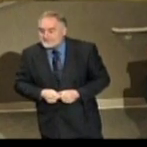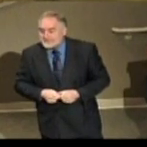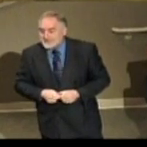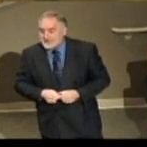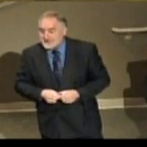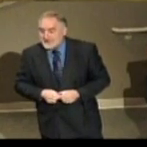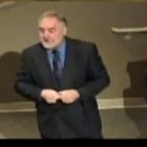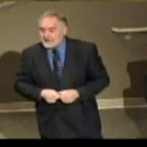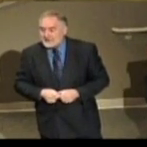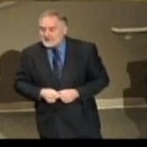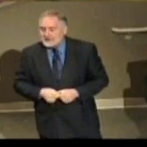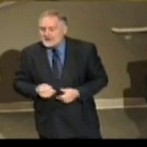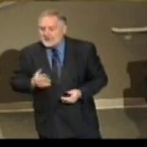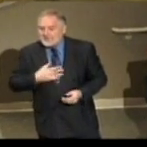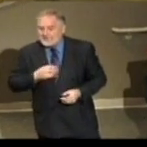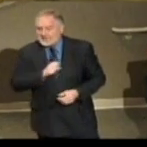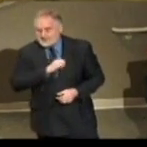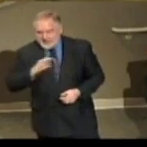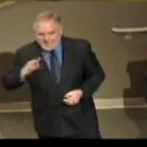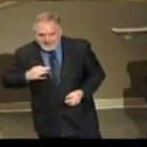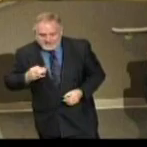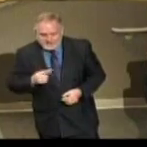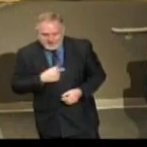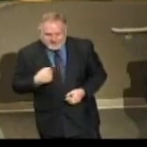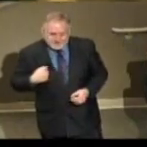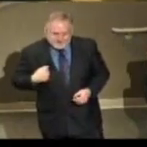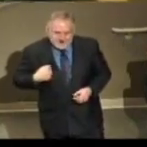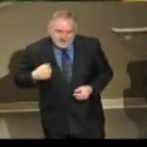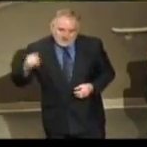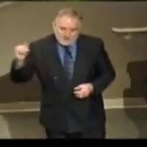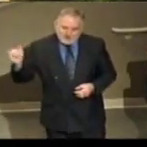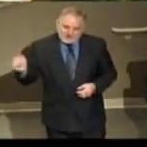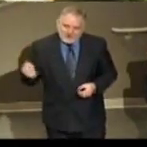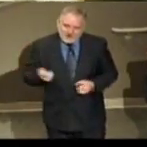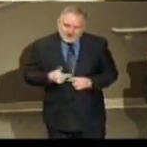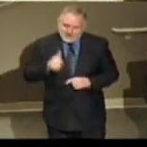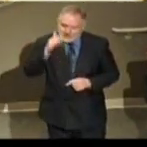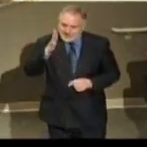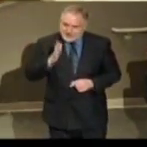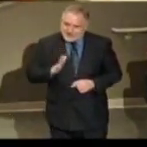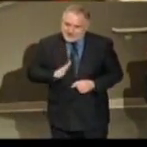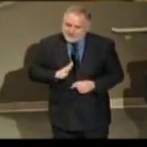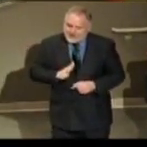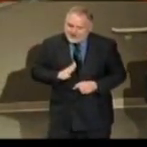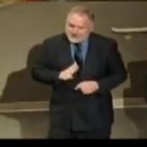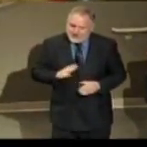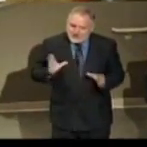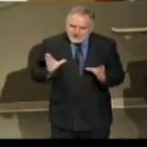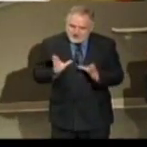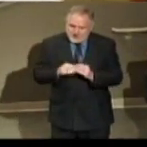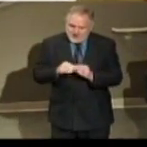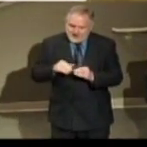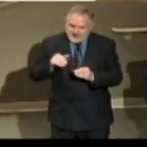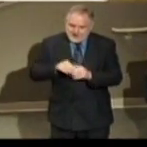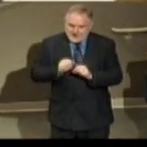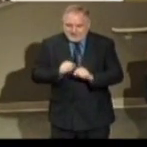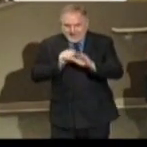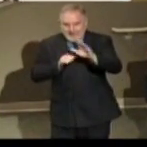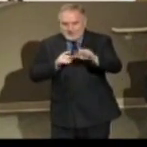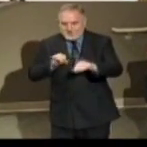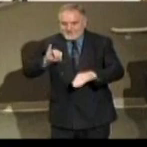Brother Steve Kluth of my staff and I were invited to a men's retreat in the mountains of Idaho, great